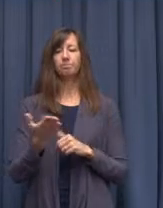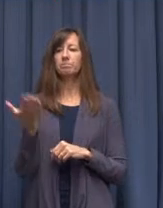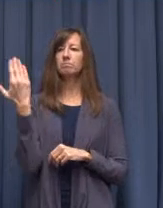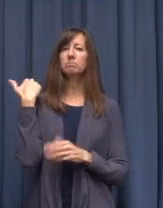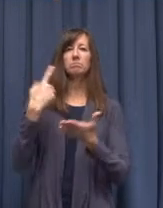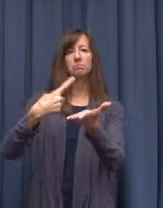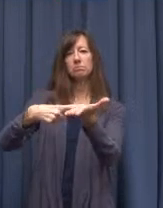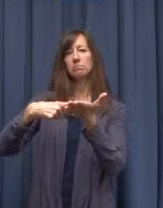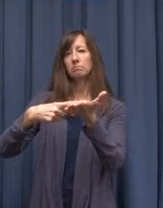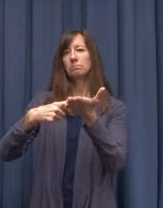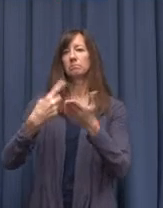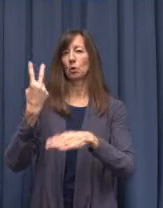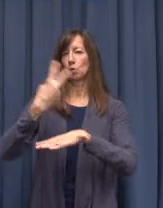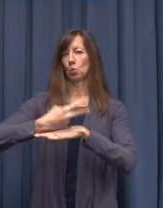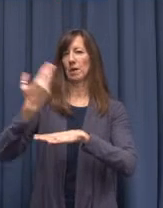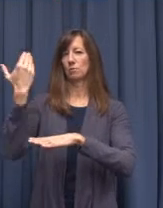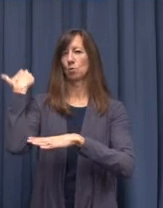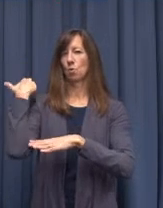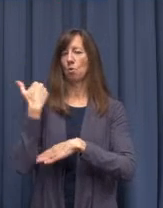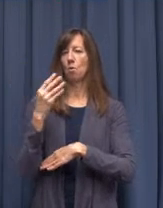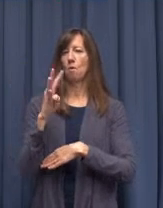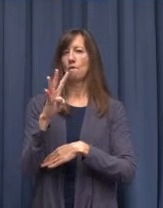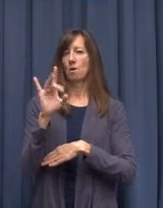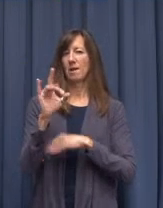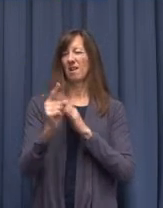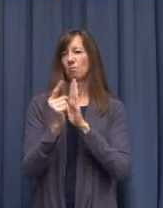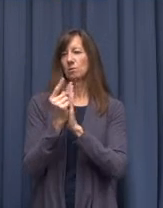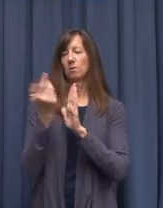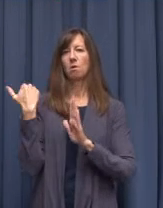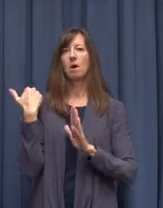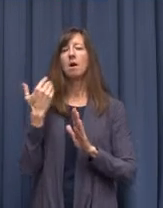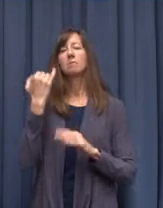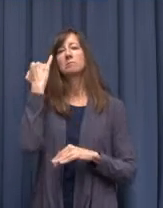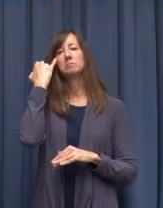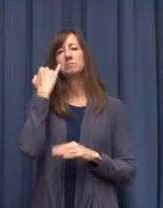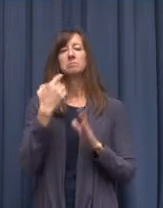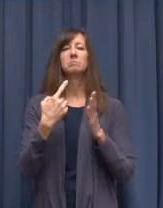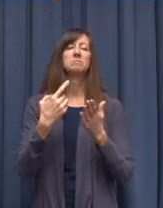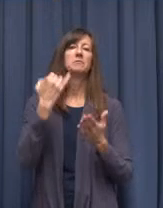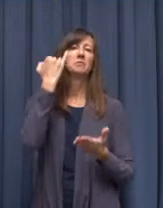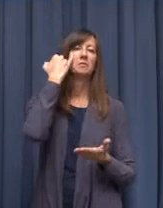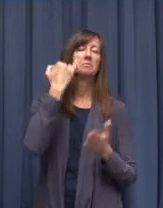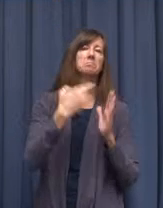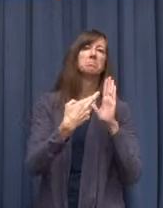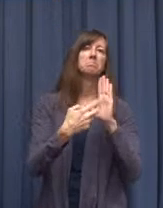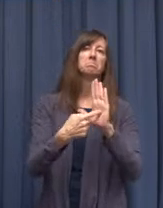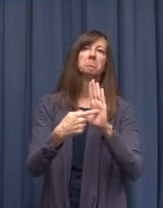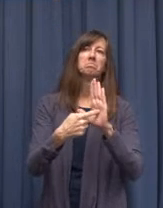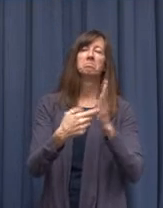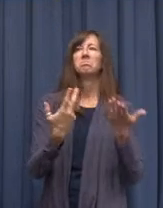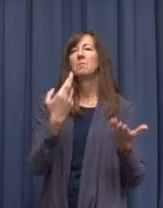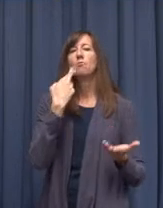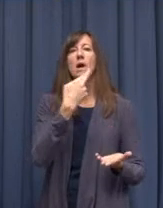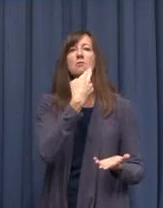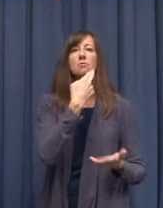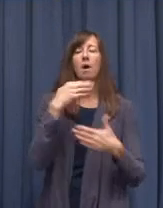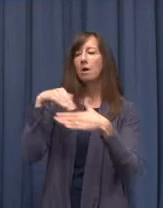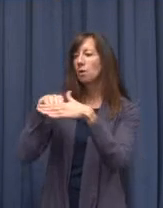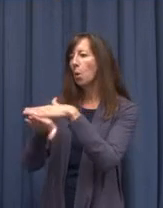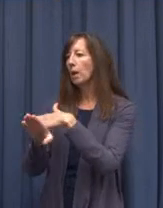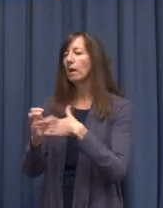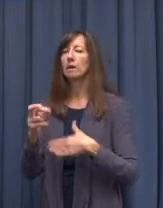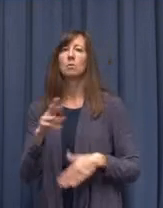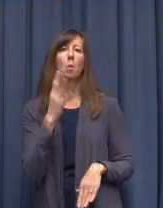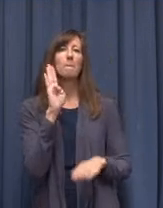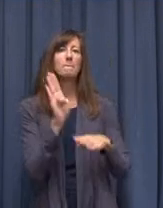Anybody that's out and about, popping in to get takeout food, you go into a restaurant or you go into a business, more and